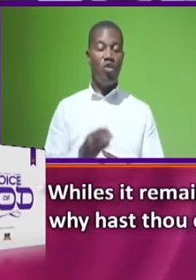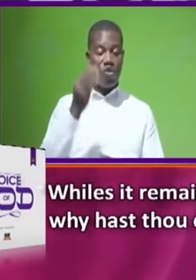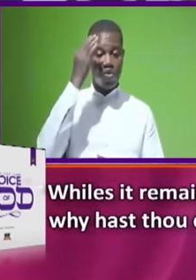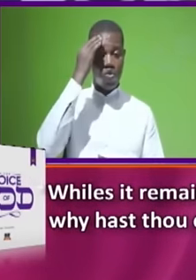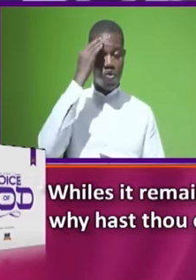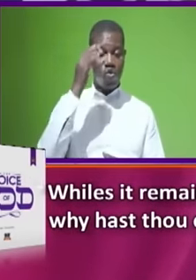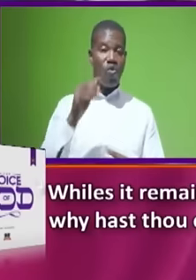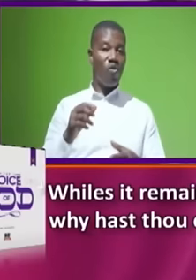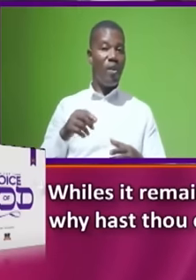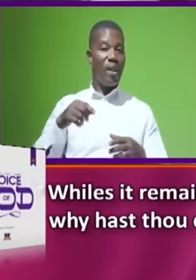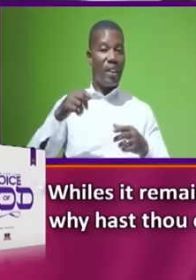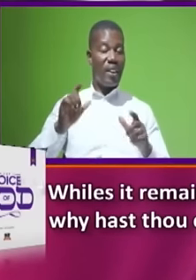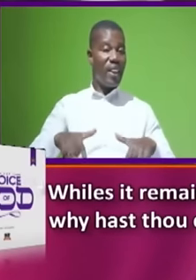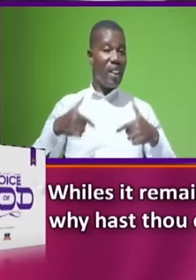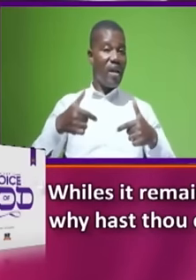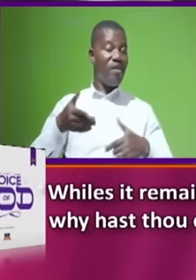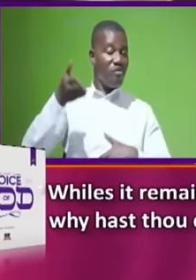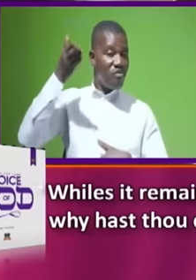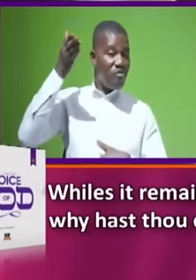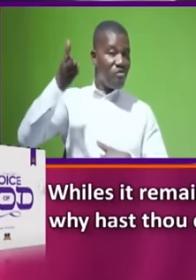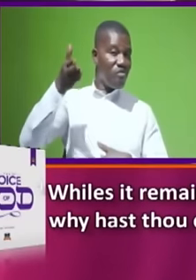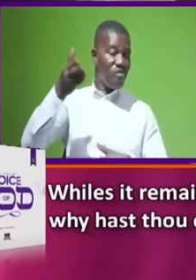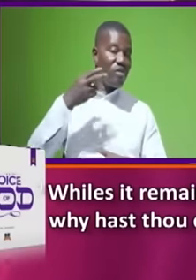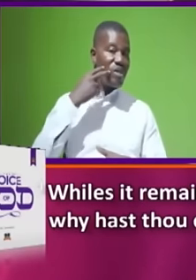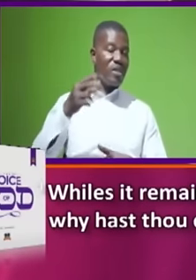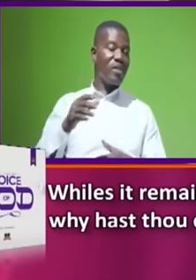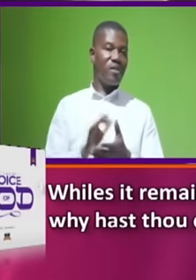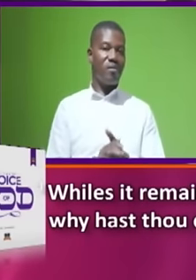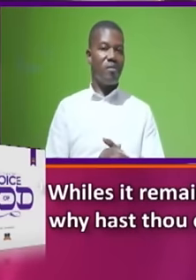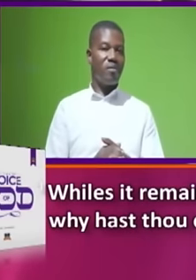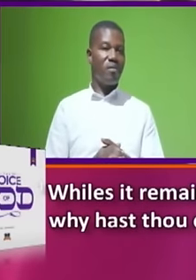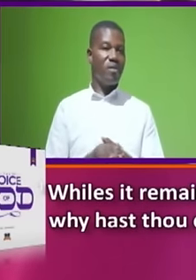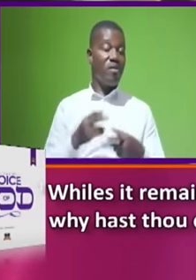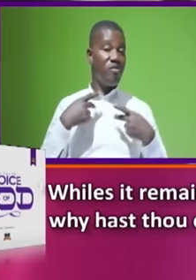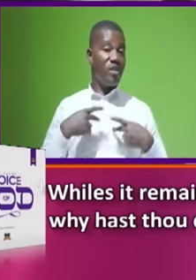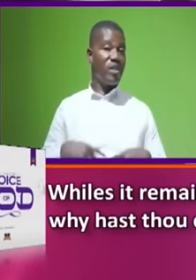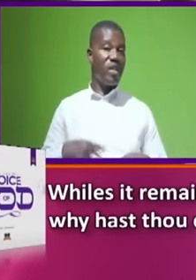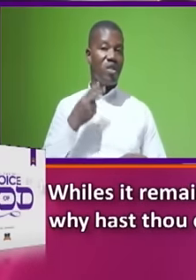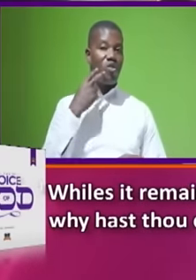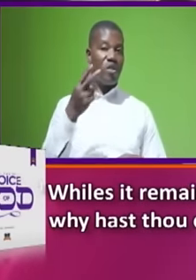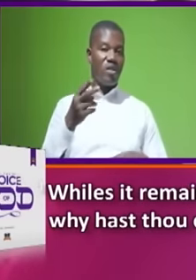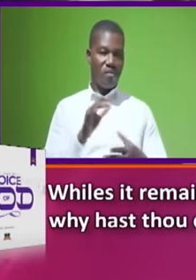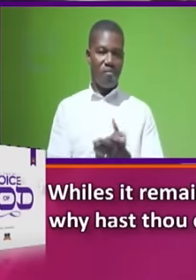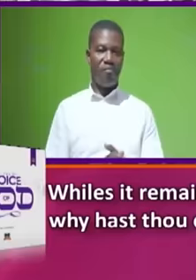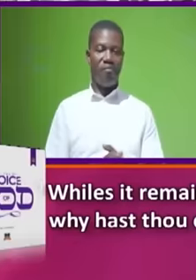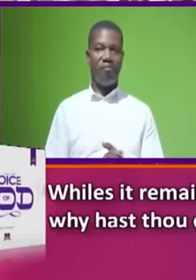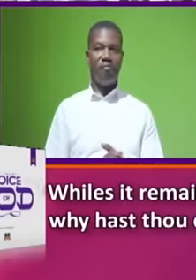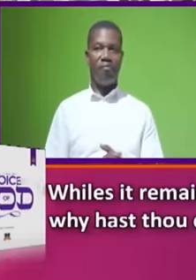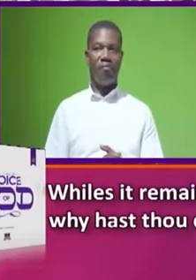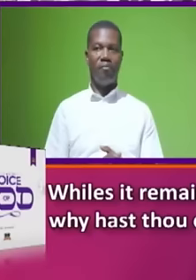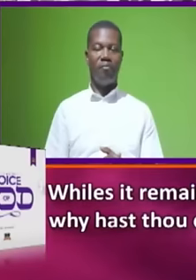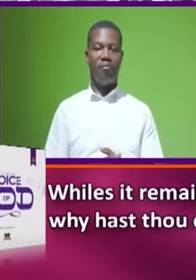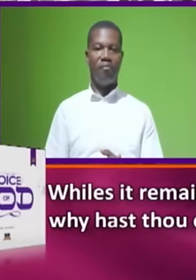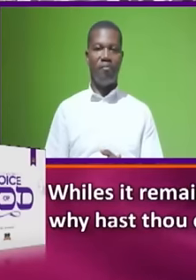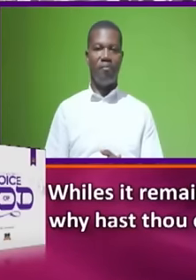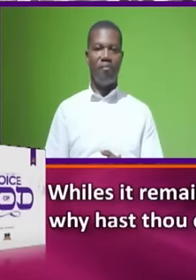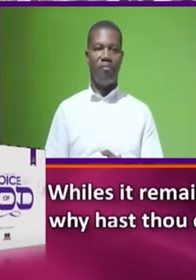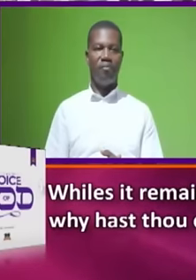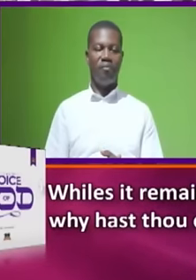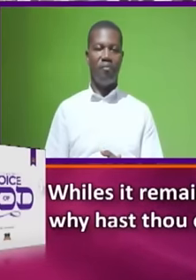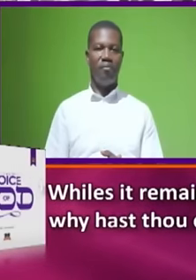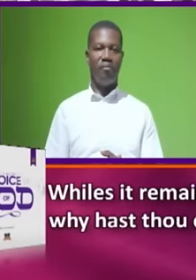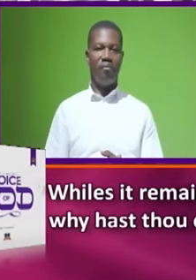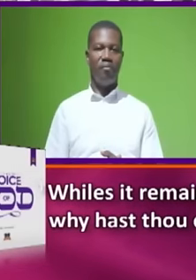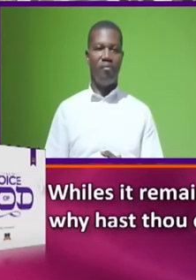And this is why I have declared that I will not die before I will be celebrated. You will see everything life and color.